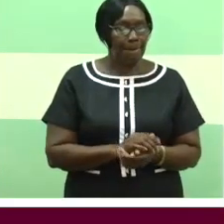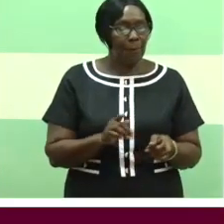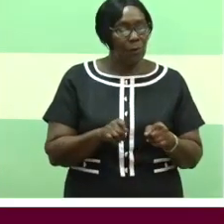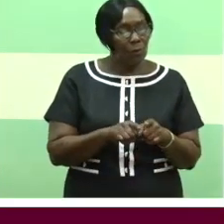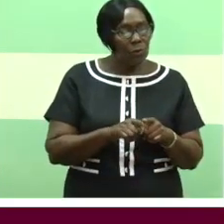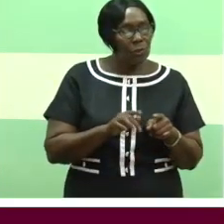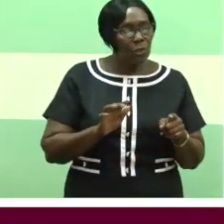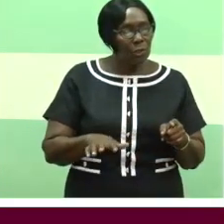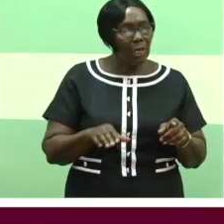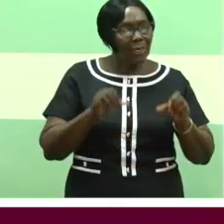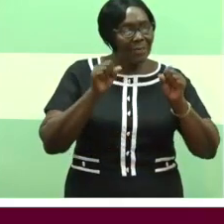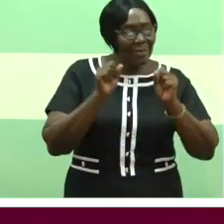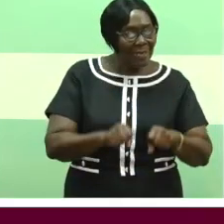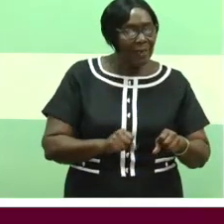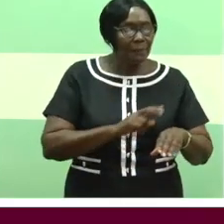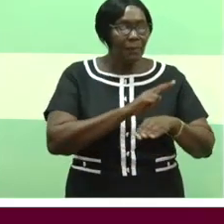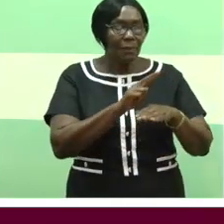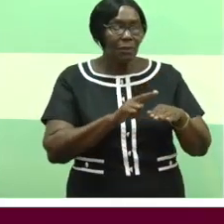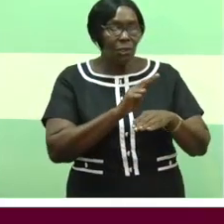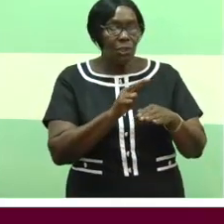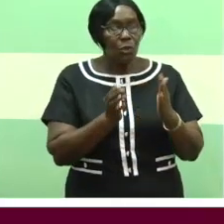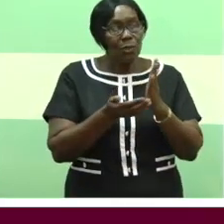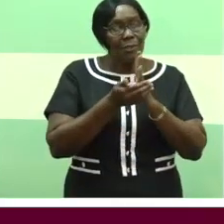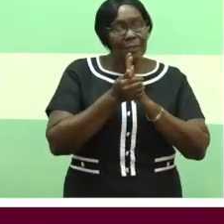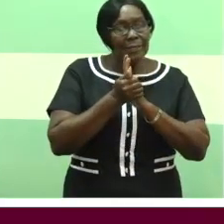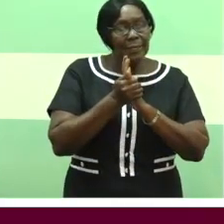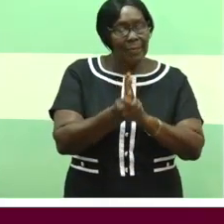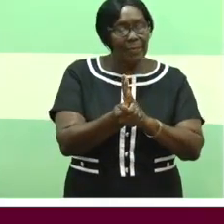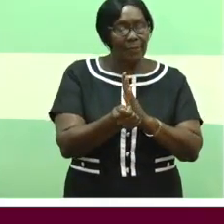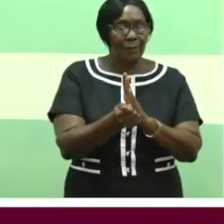the child is able to use skills in a